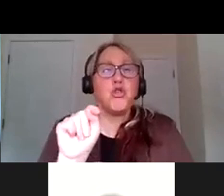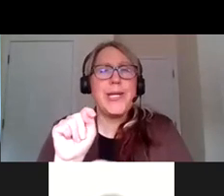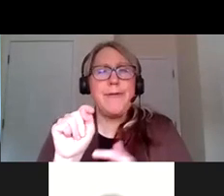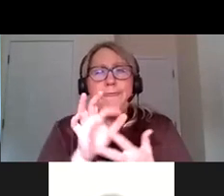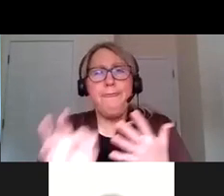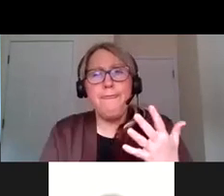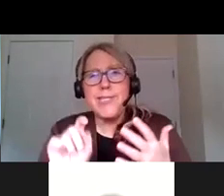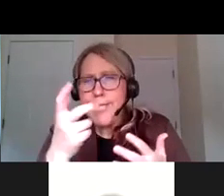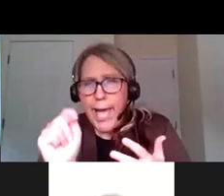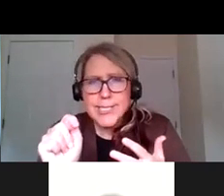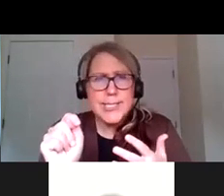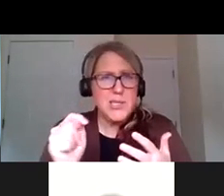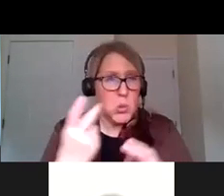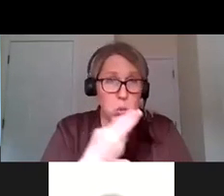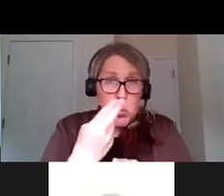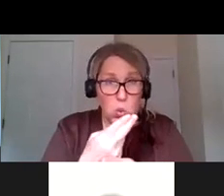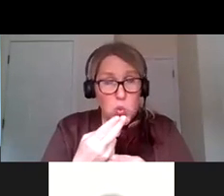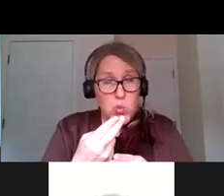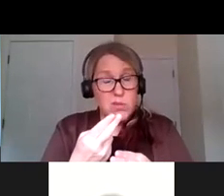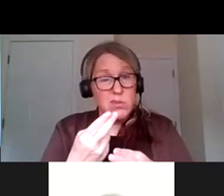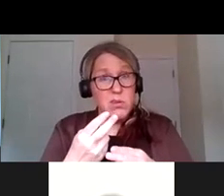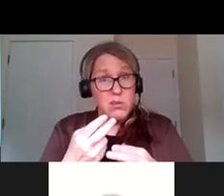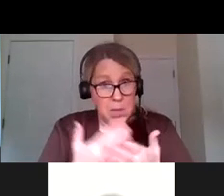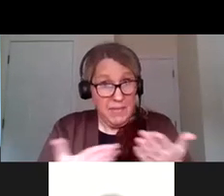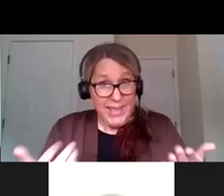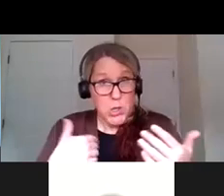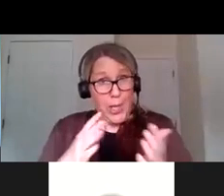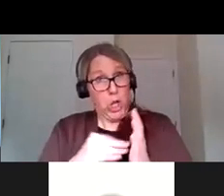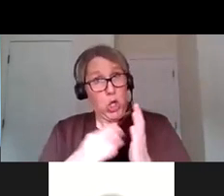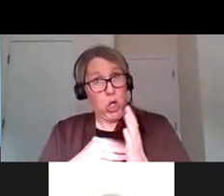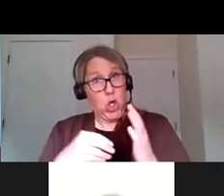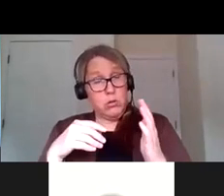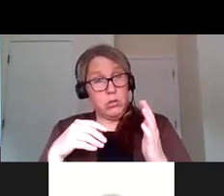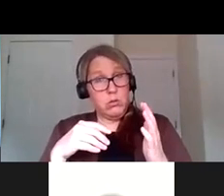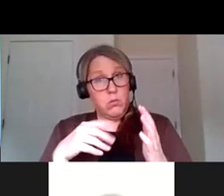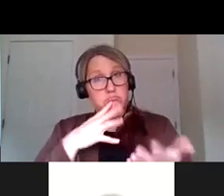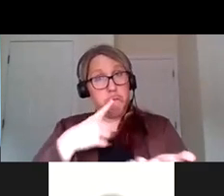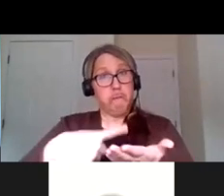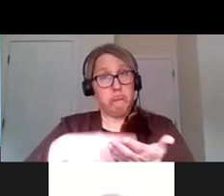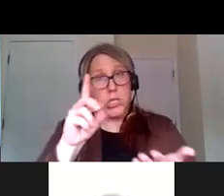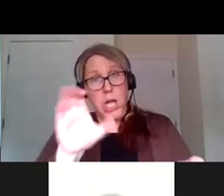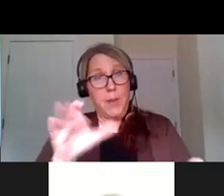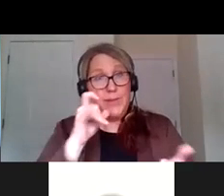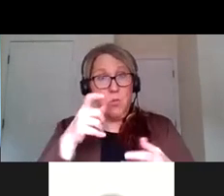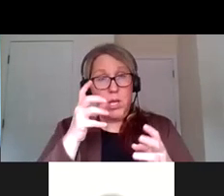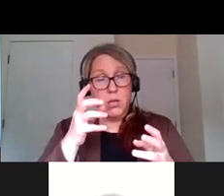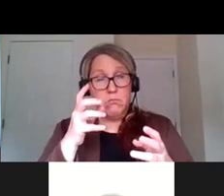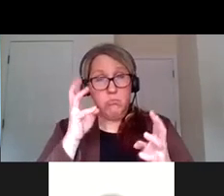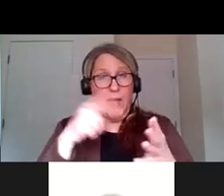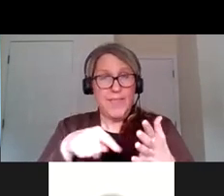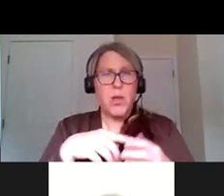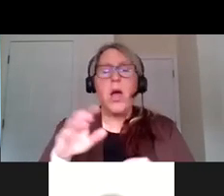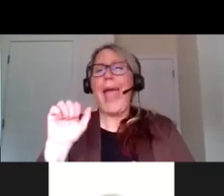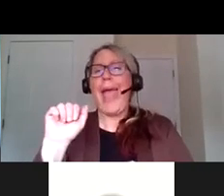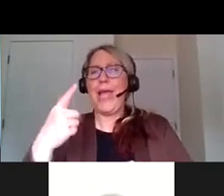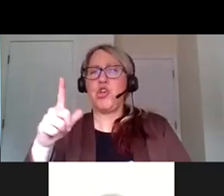to use any of the things that we learned in documents that you may have created over the last week? Hi, this is Angela.